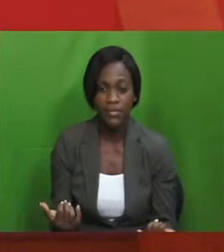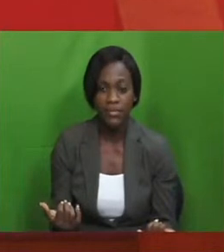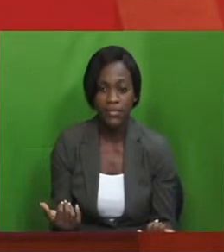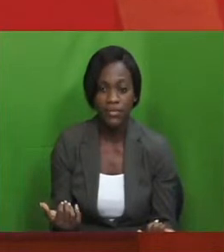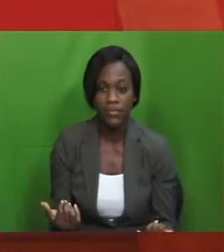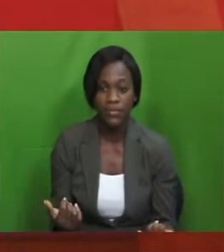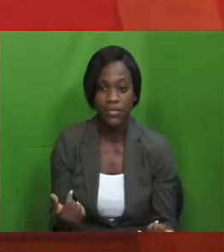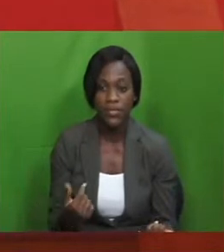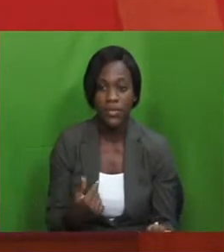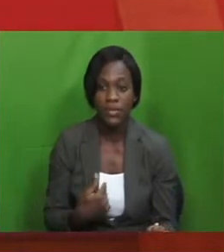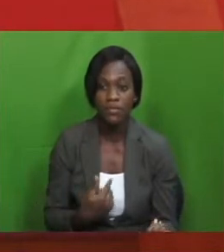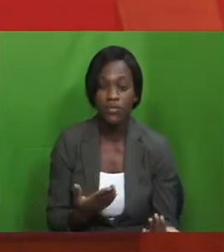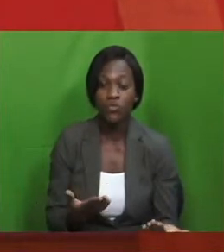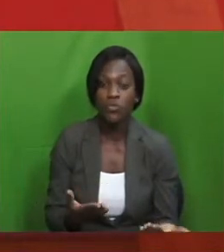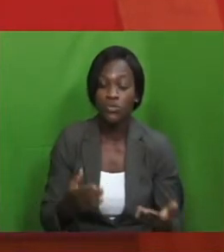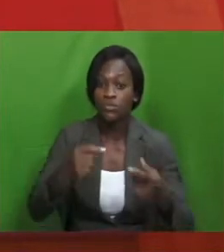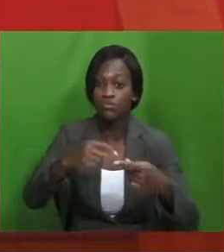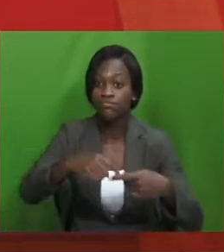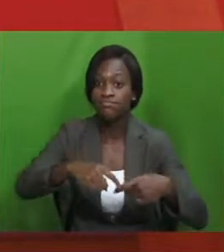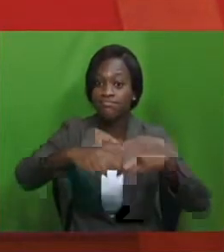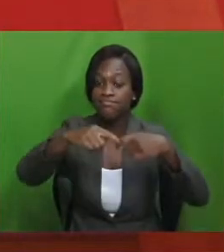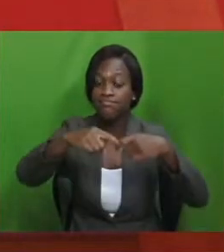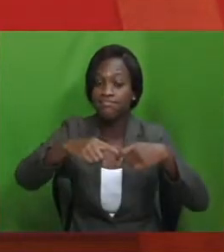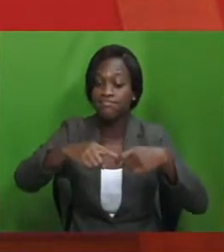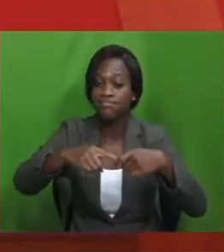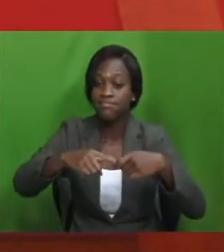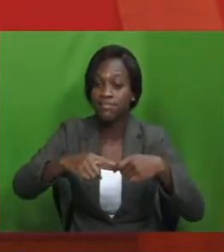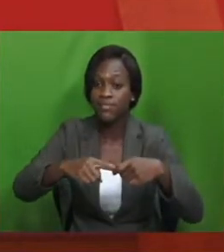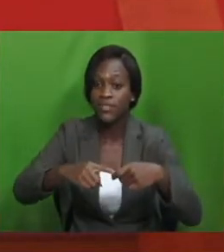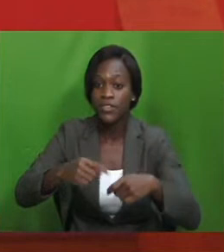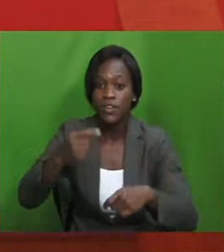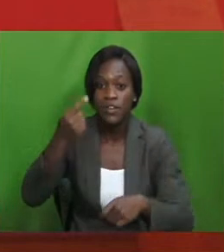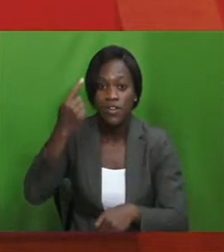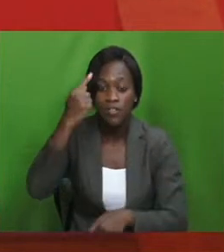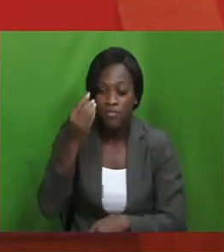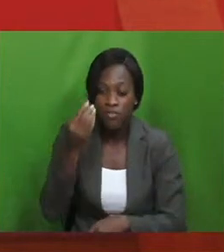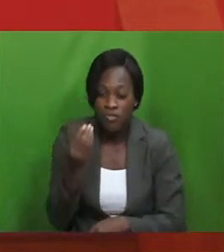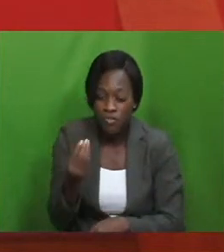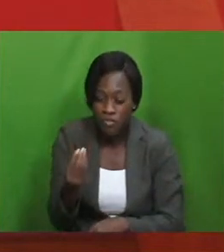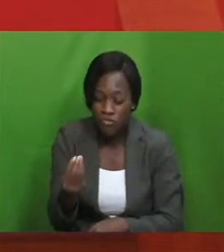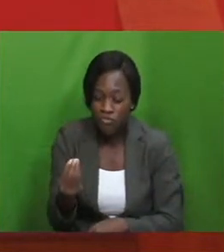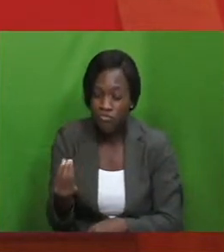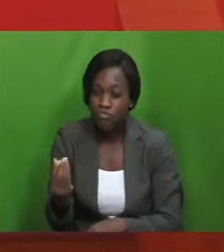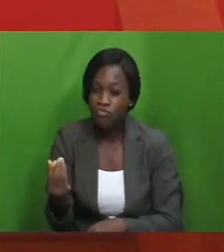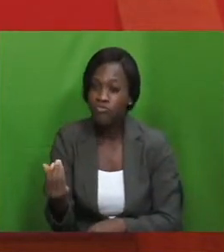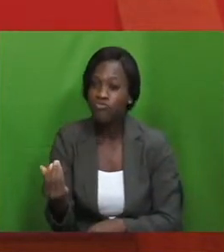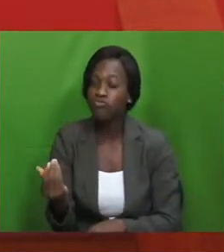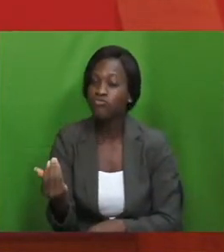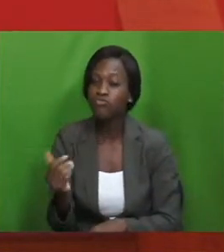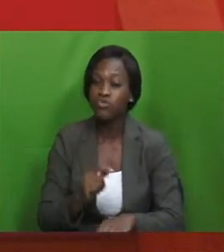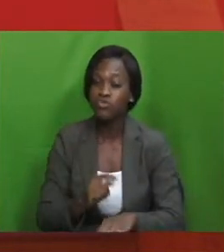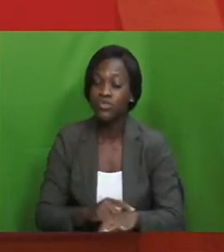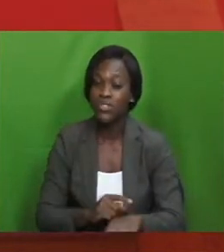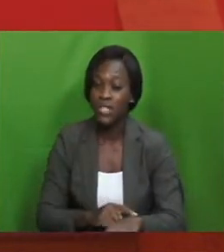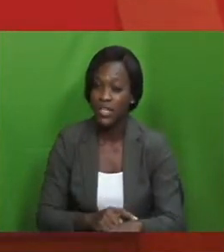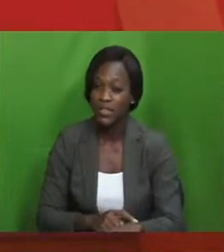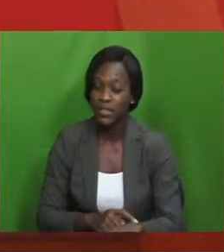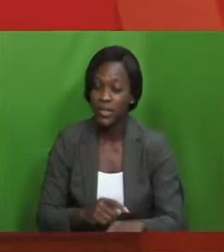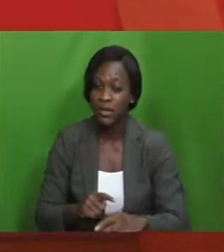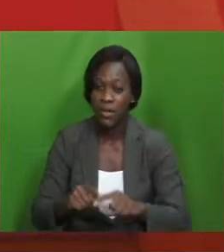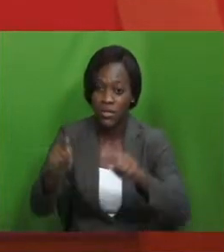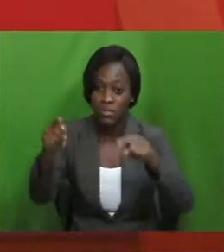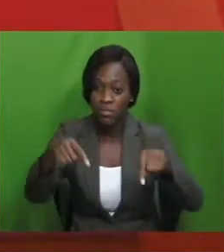I want to suspend the House for the few minutes. We are to be back seated before